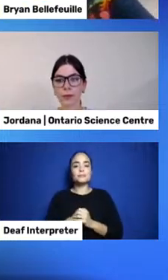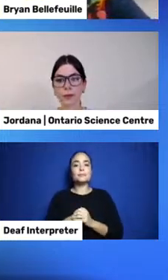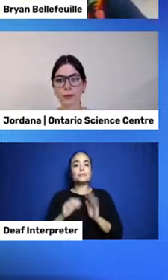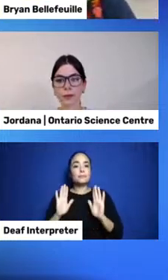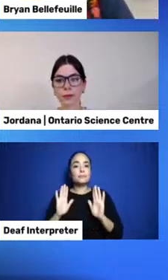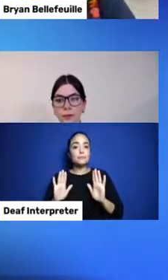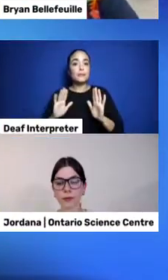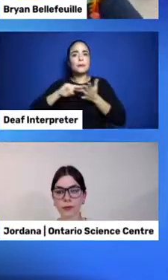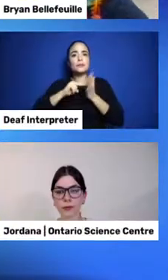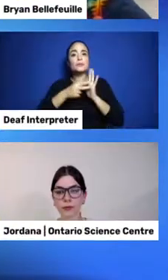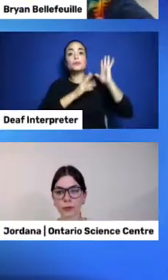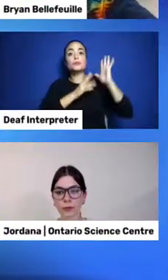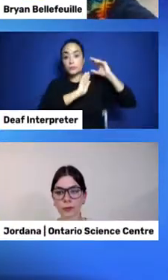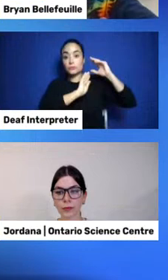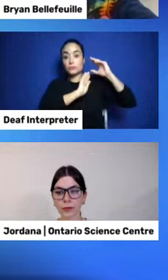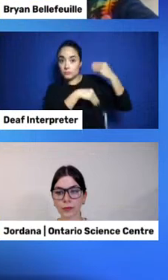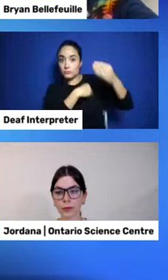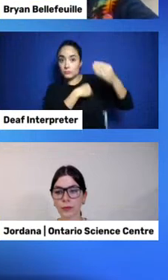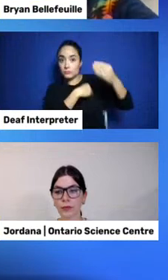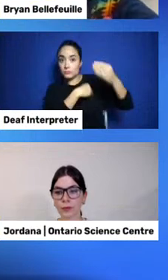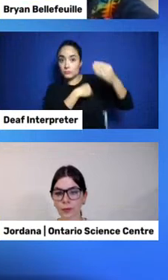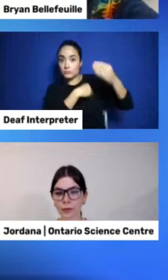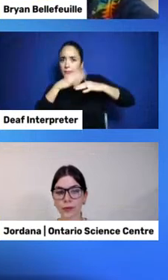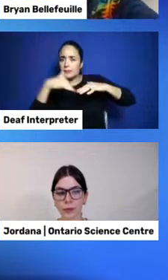Indigenous mathematics.